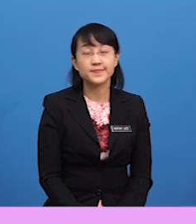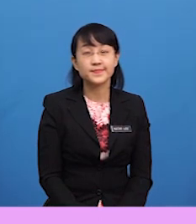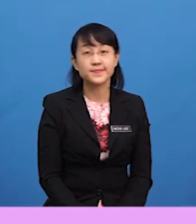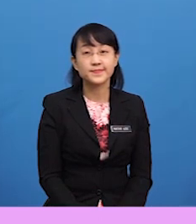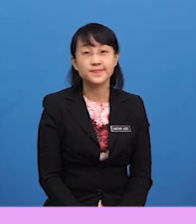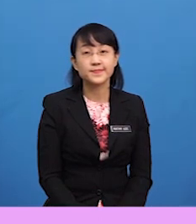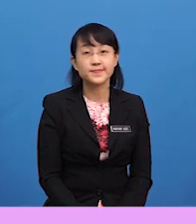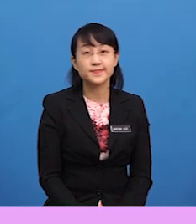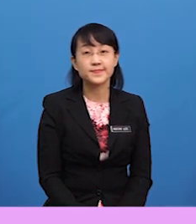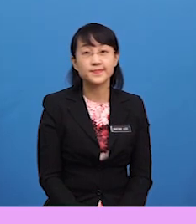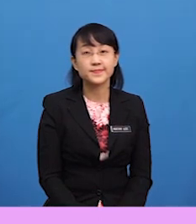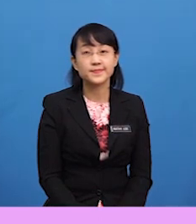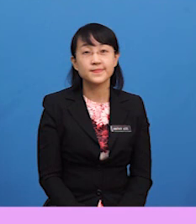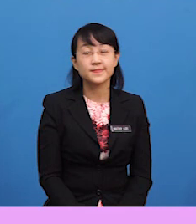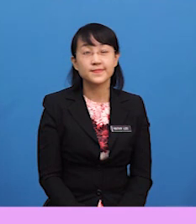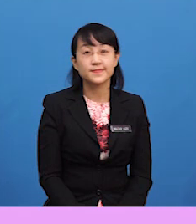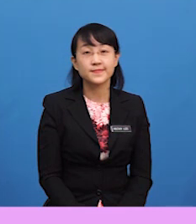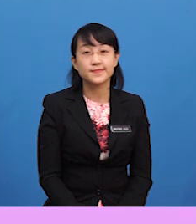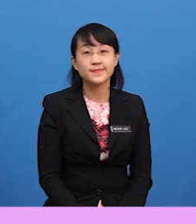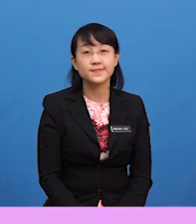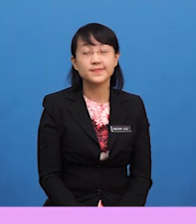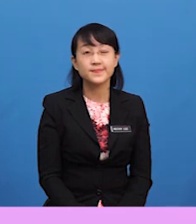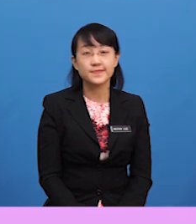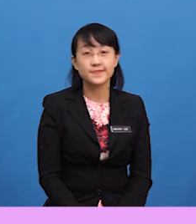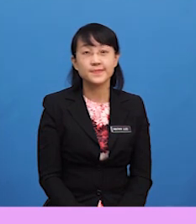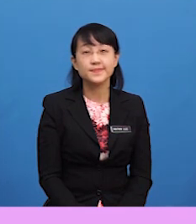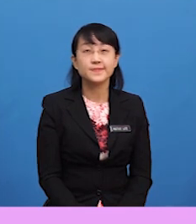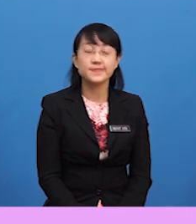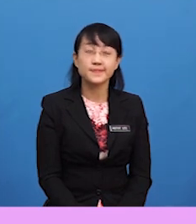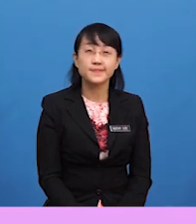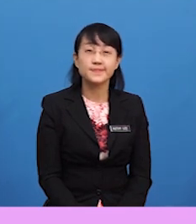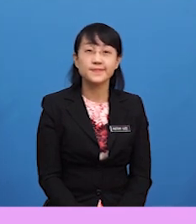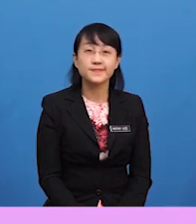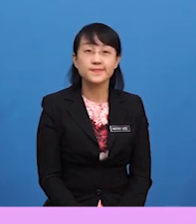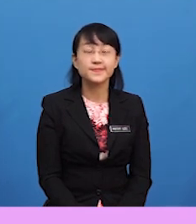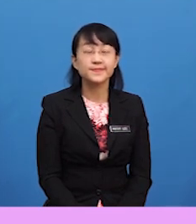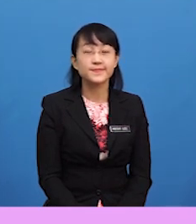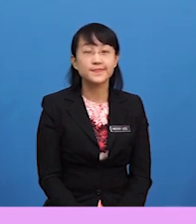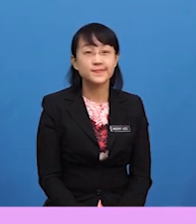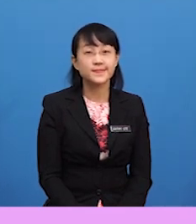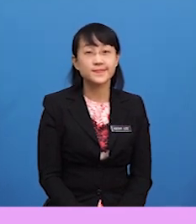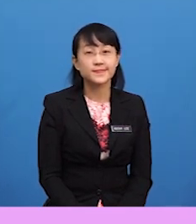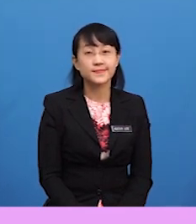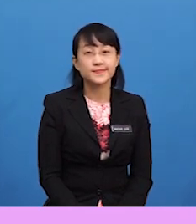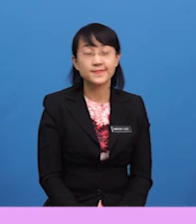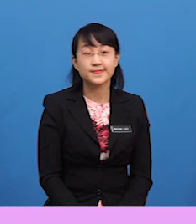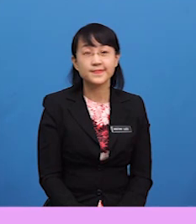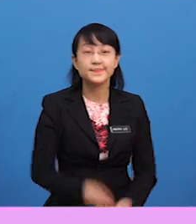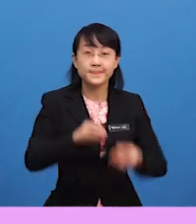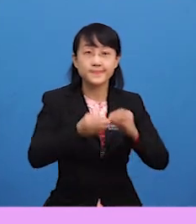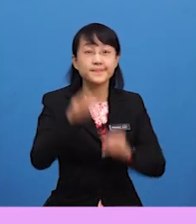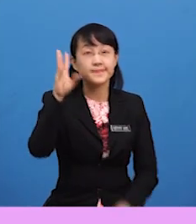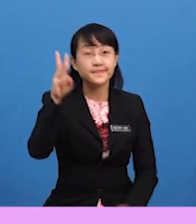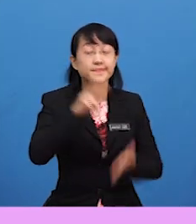as craft glue, wood glue, super glue, fabric glue, hot glue, and epoxy.